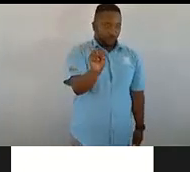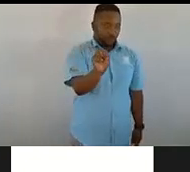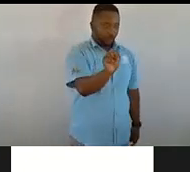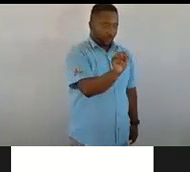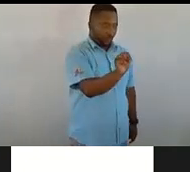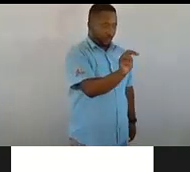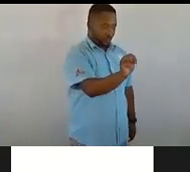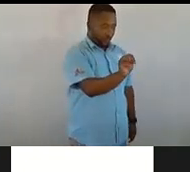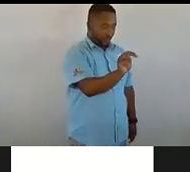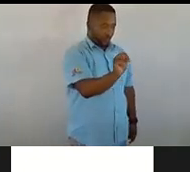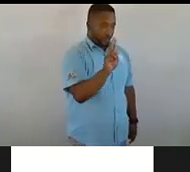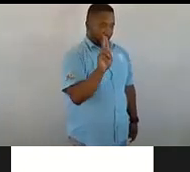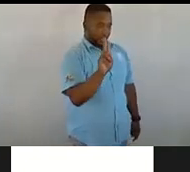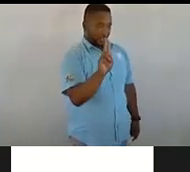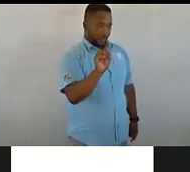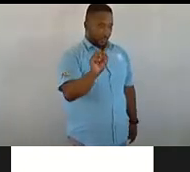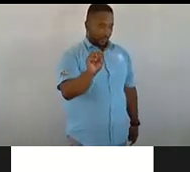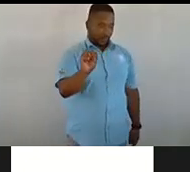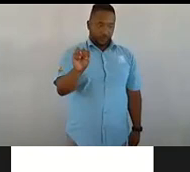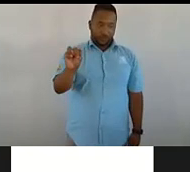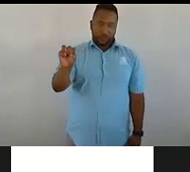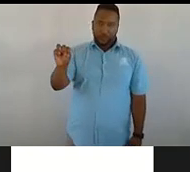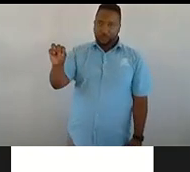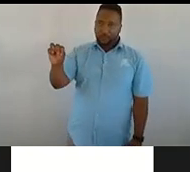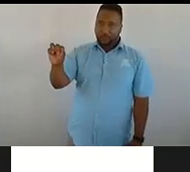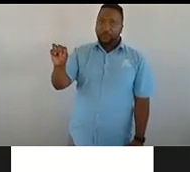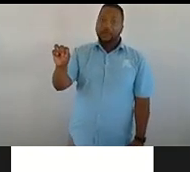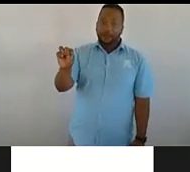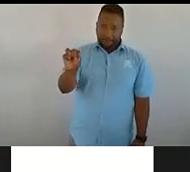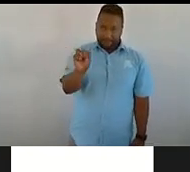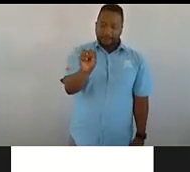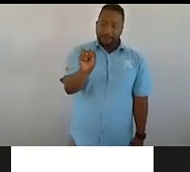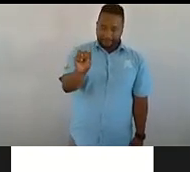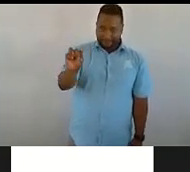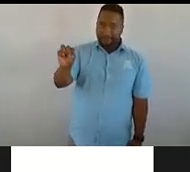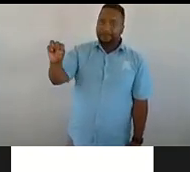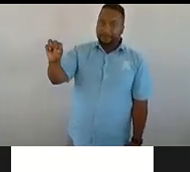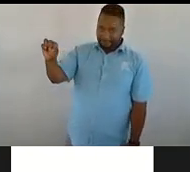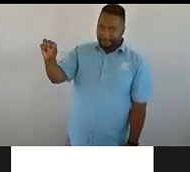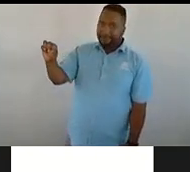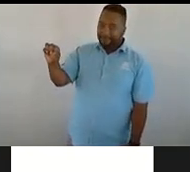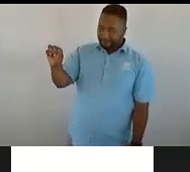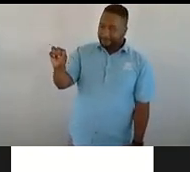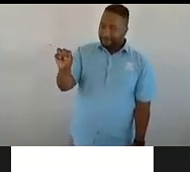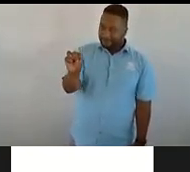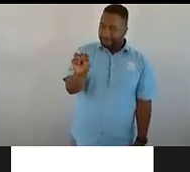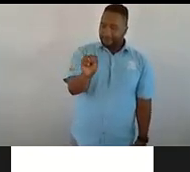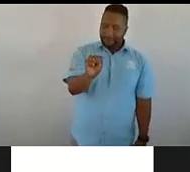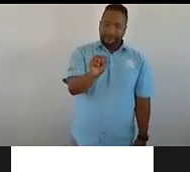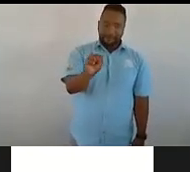2 fingers that is over the thumb. Most people are able to do this.